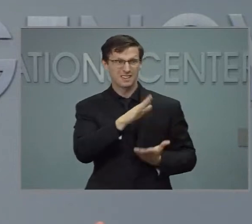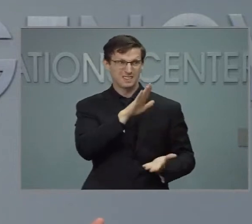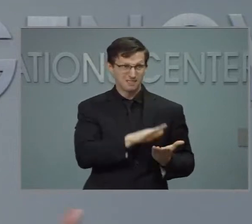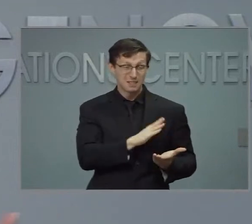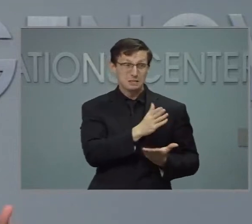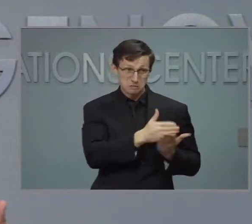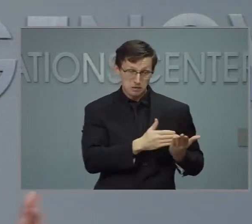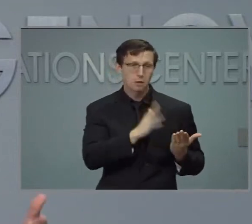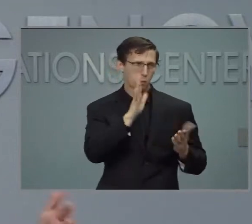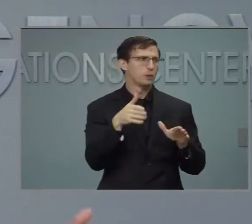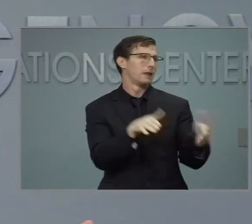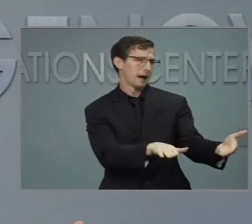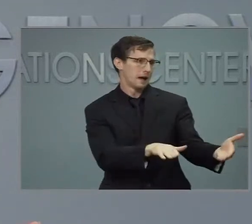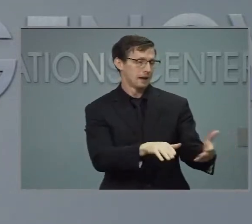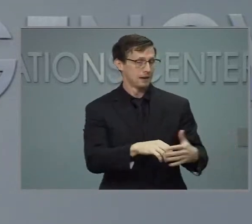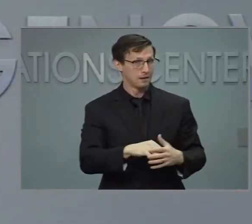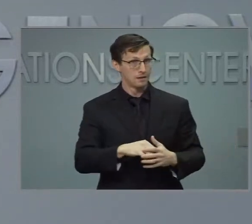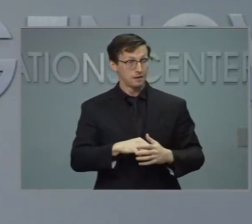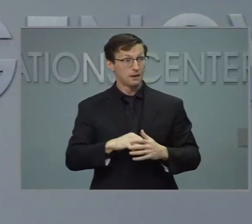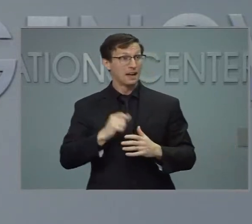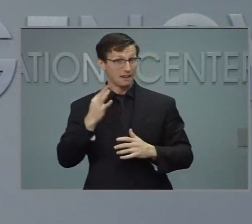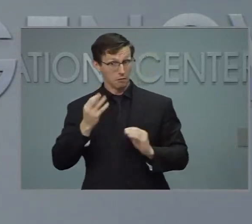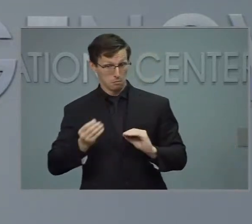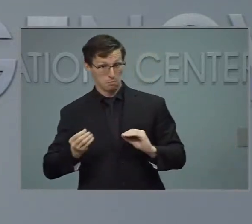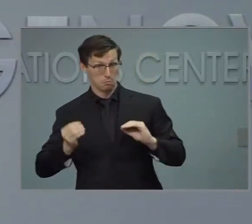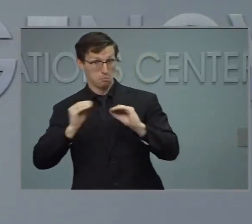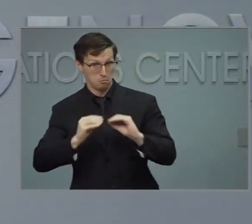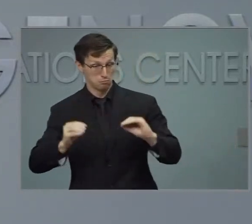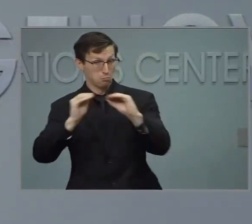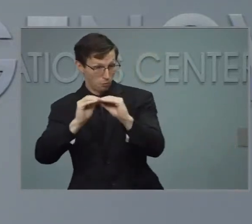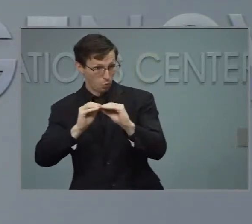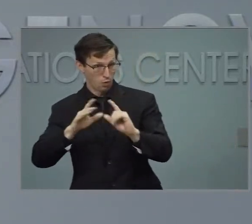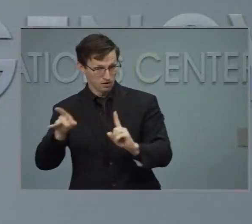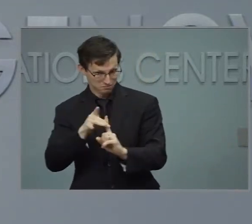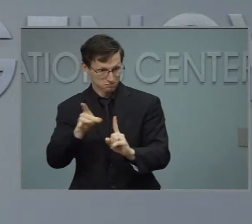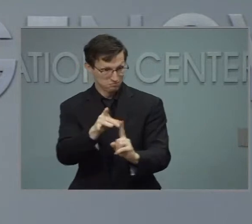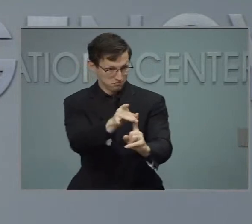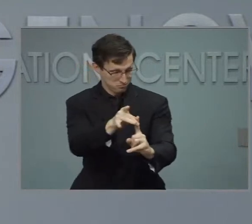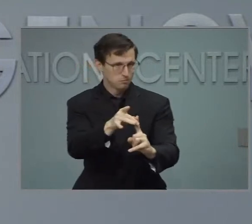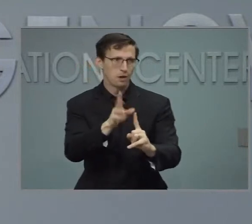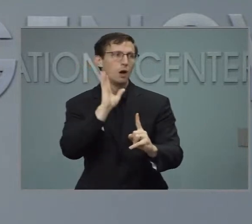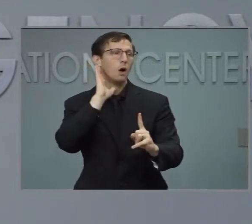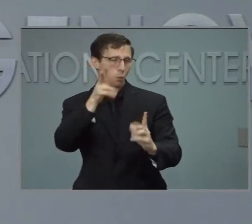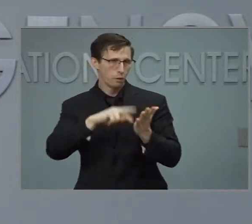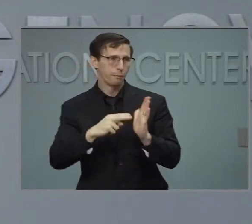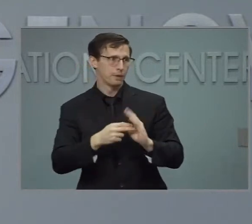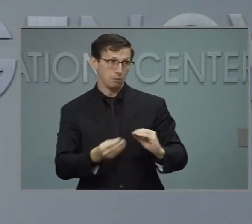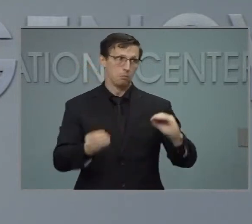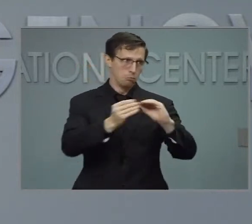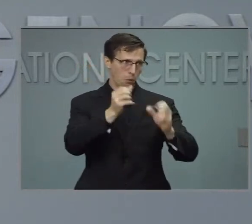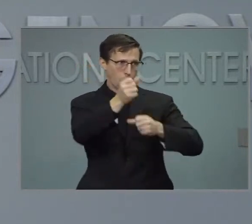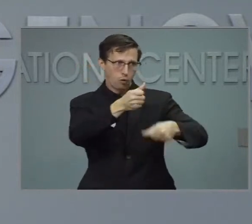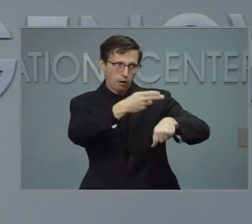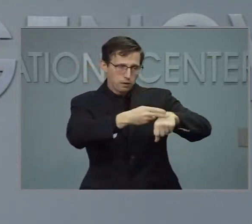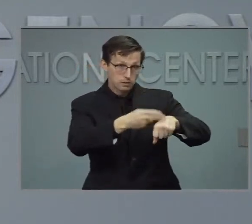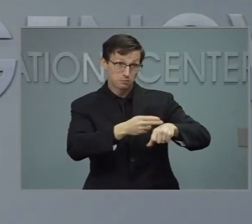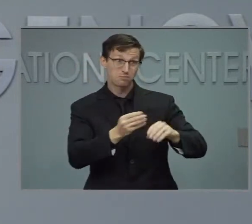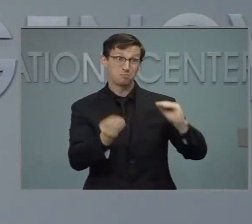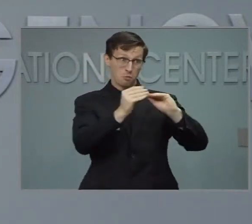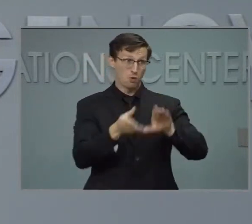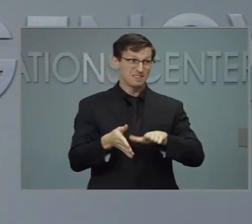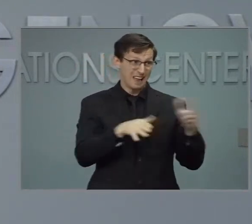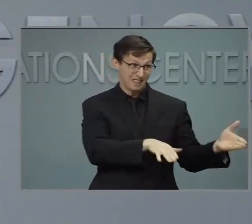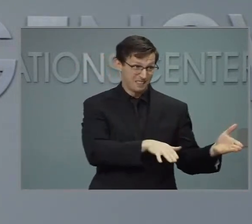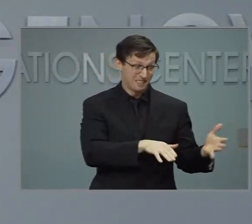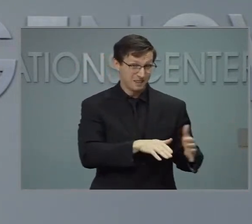cases, you can predict more hospitalizations and unfortunately more death. Do I think it is more dangerous? I don't think we